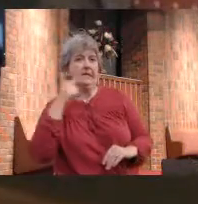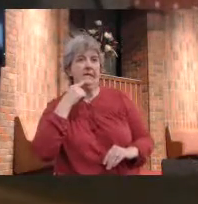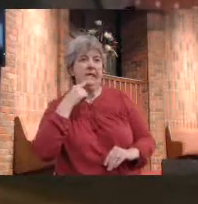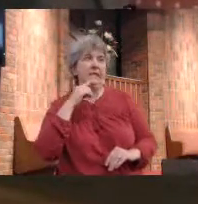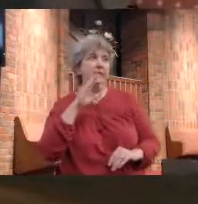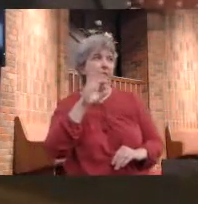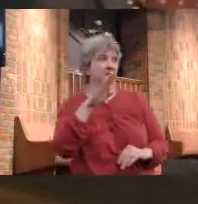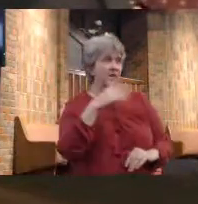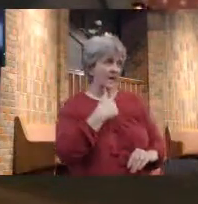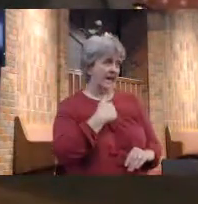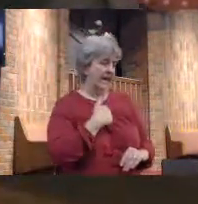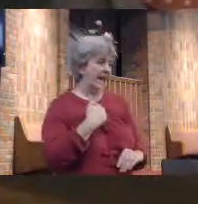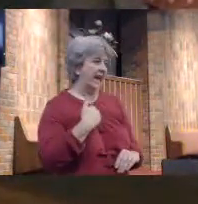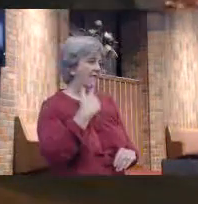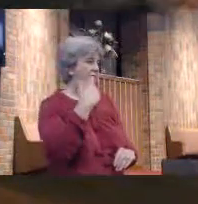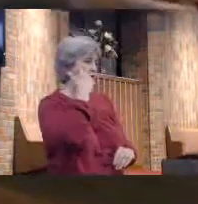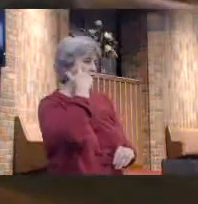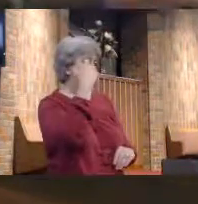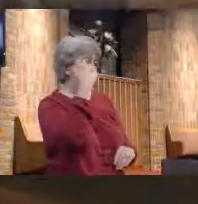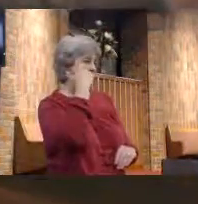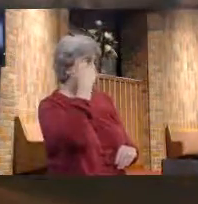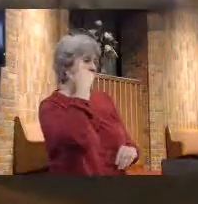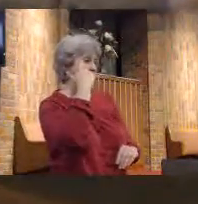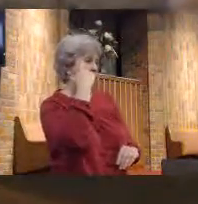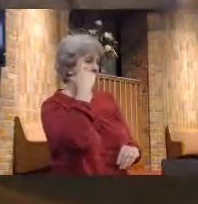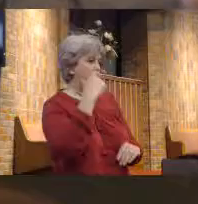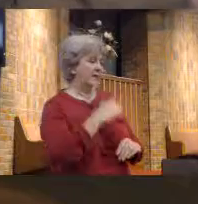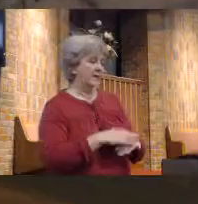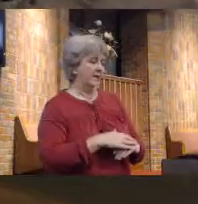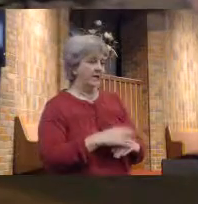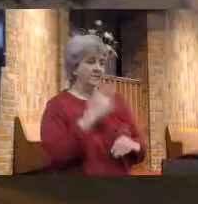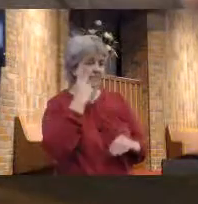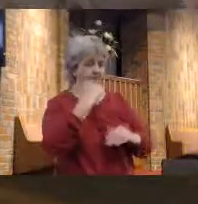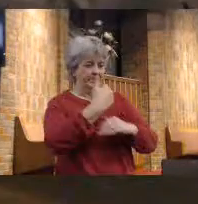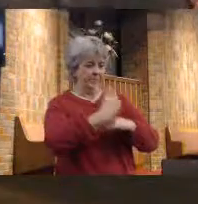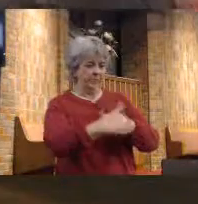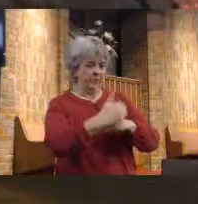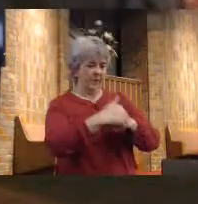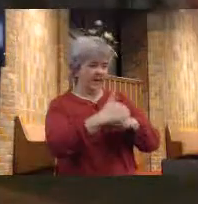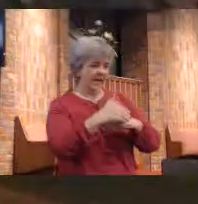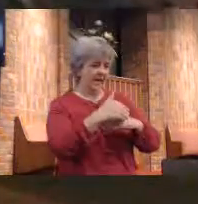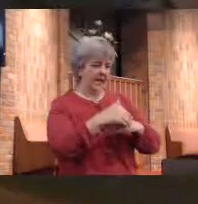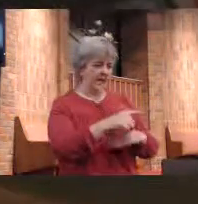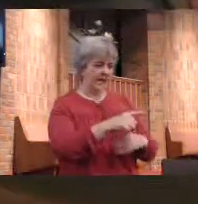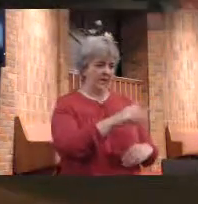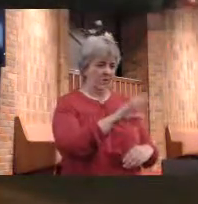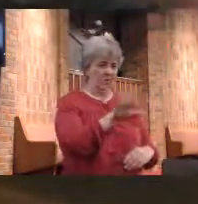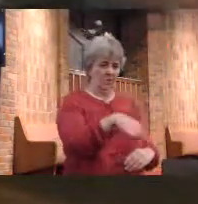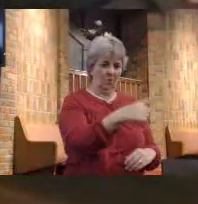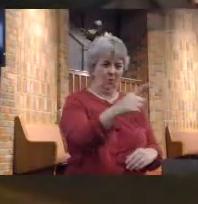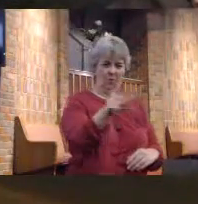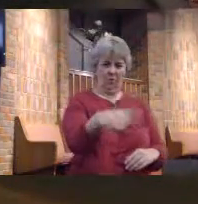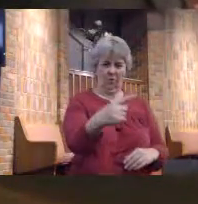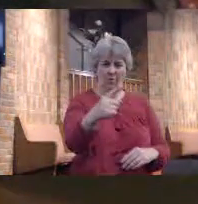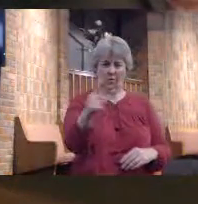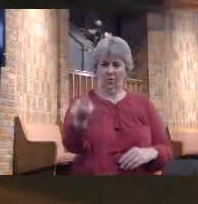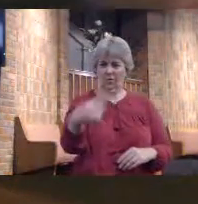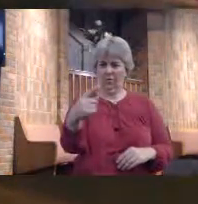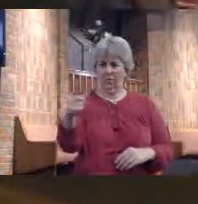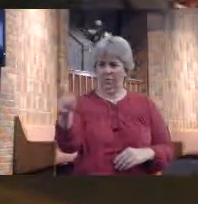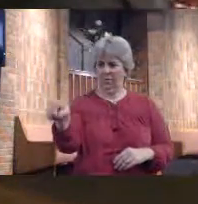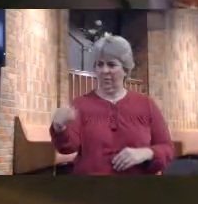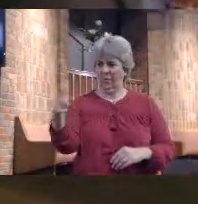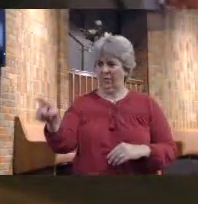dream. And the end of the dream, there was a loaf of bread that rolled into our camp. Just a loaf of bread, and it knocked down